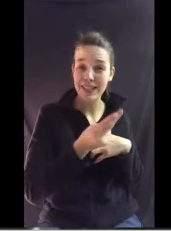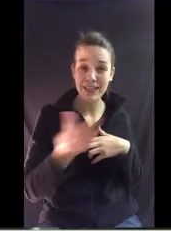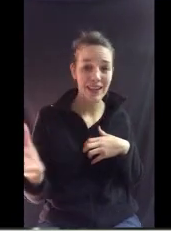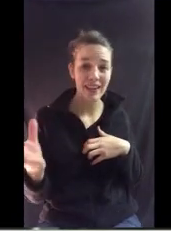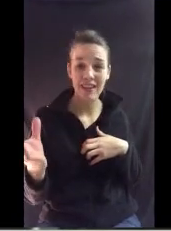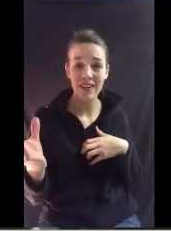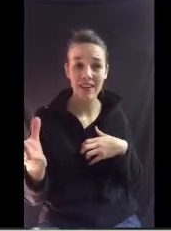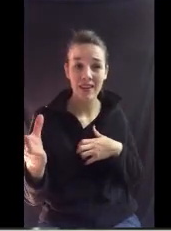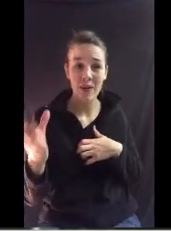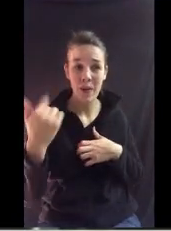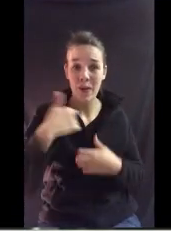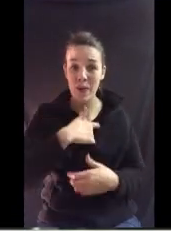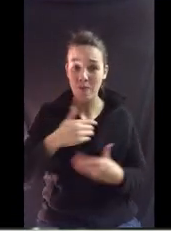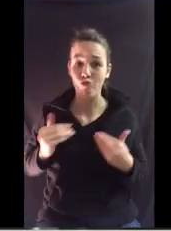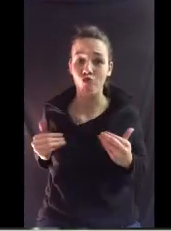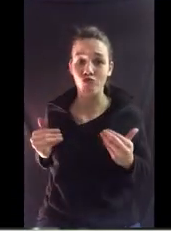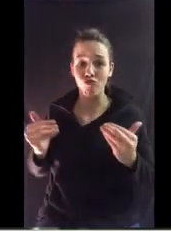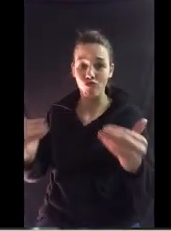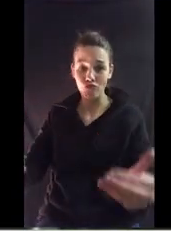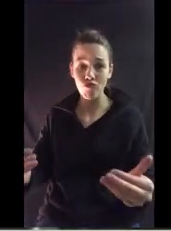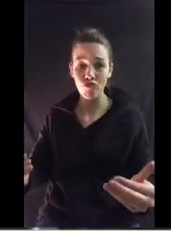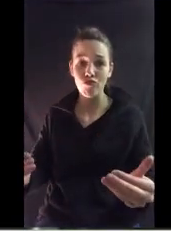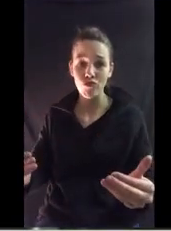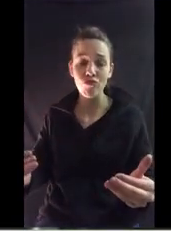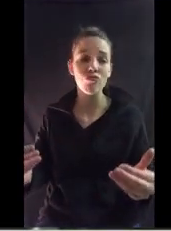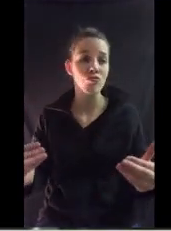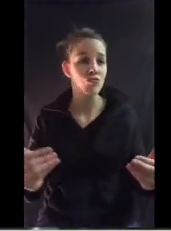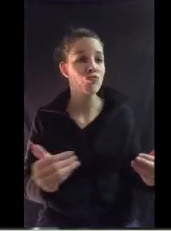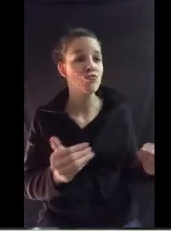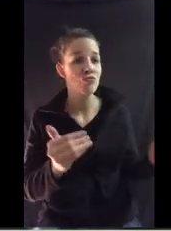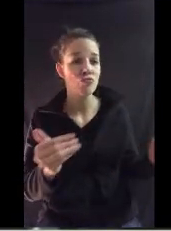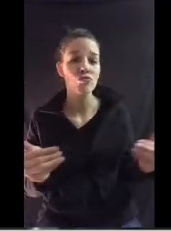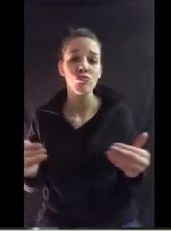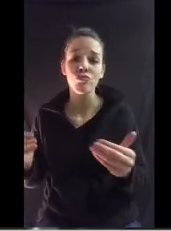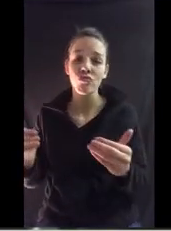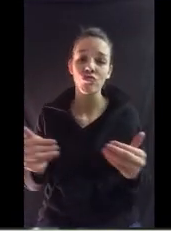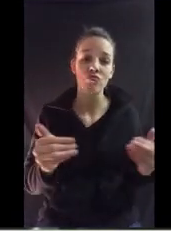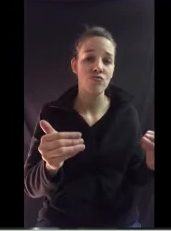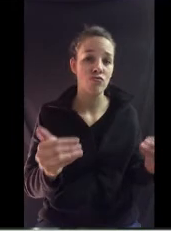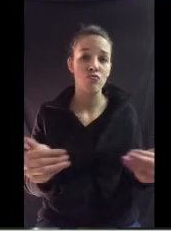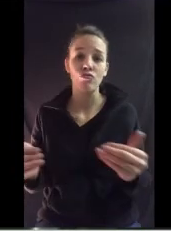but I see it in you, so we're gonna walk it out and